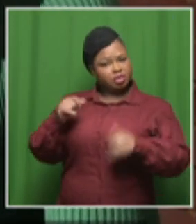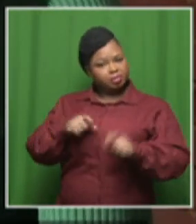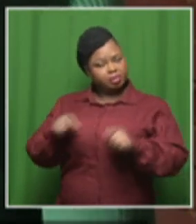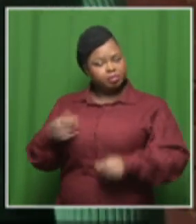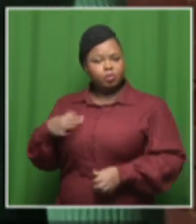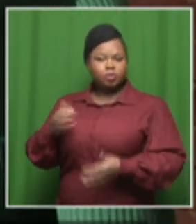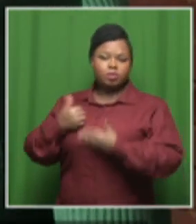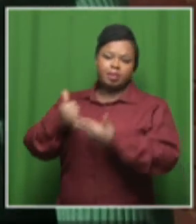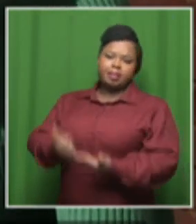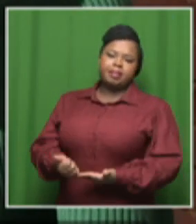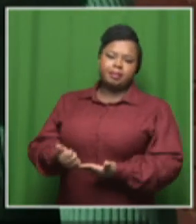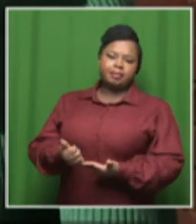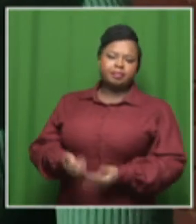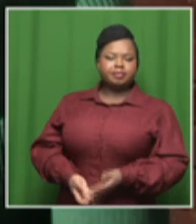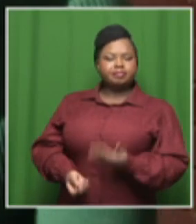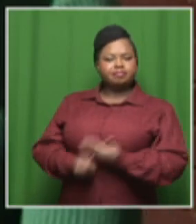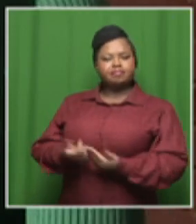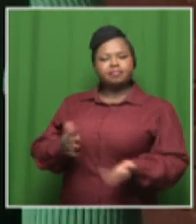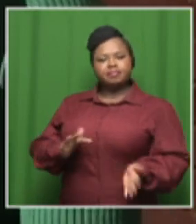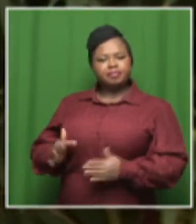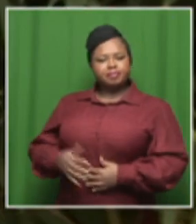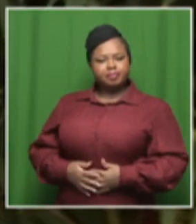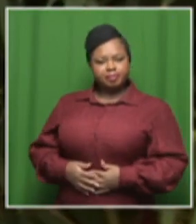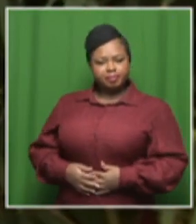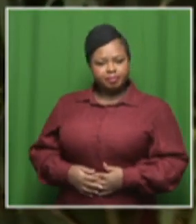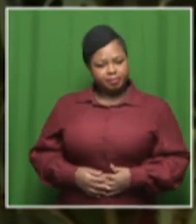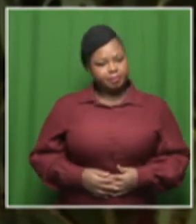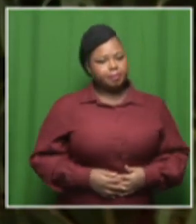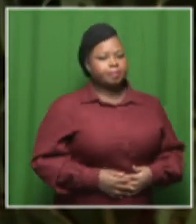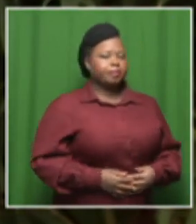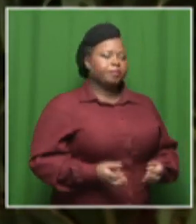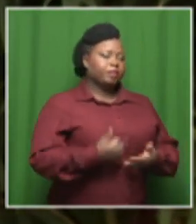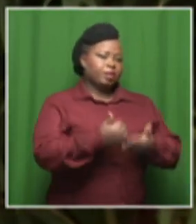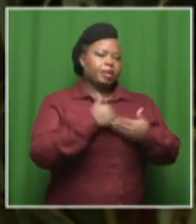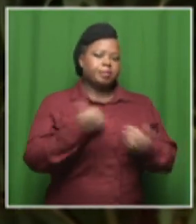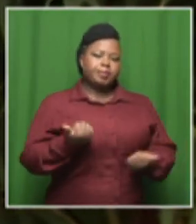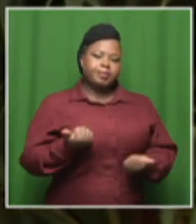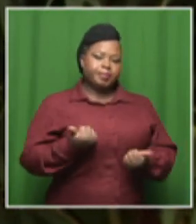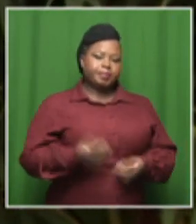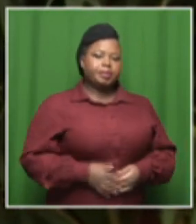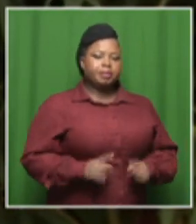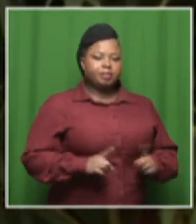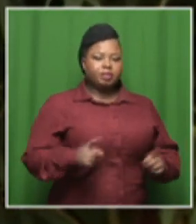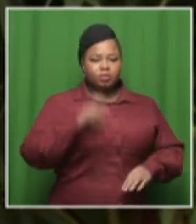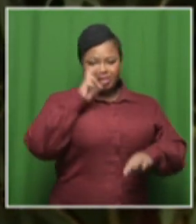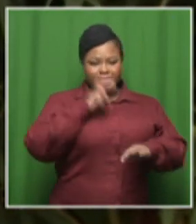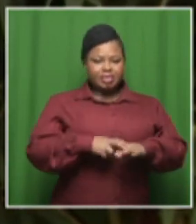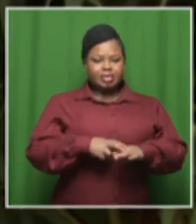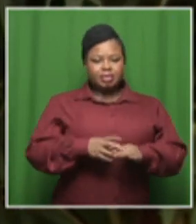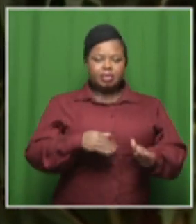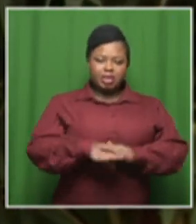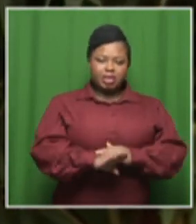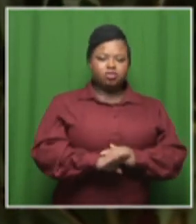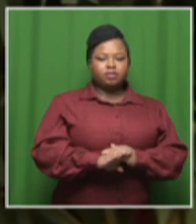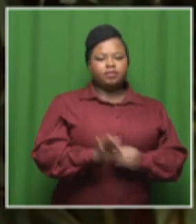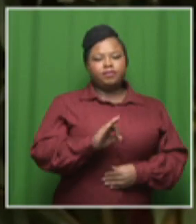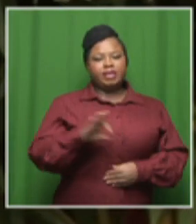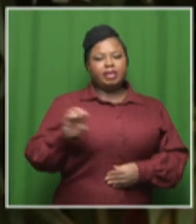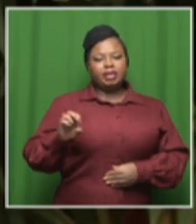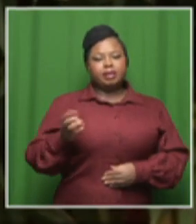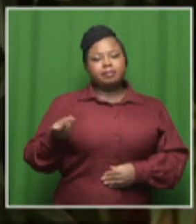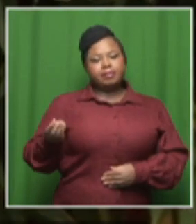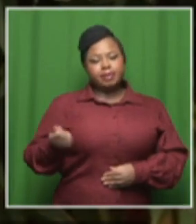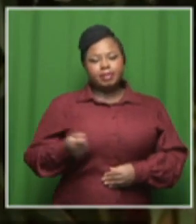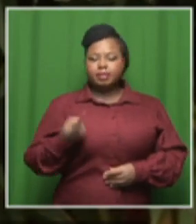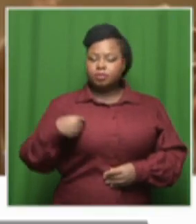to assist. What goes into assisting on that front? We've had a lot of help already, but we need entry fee money now. So what